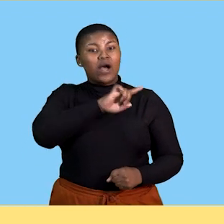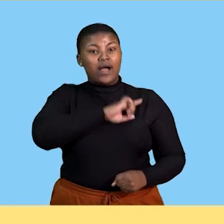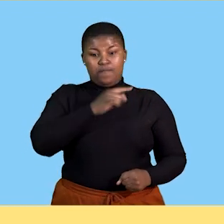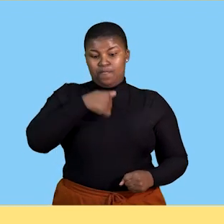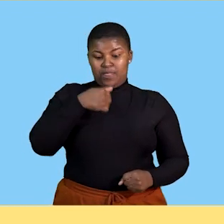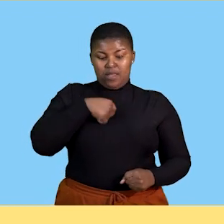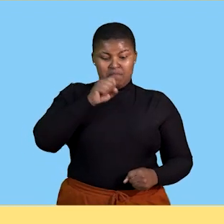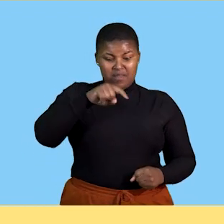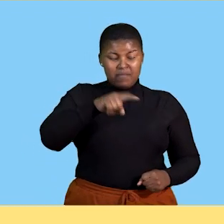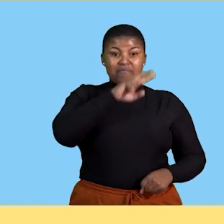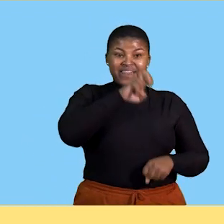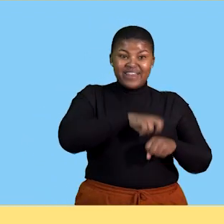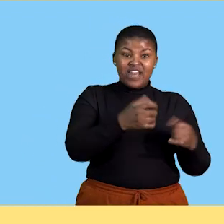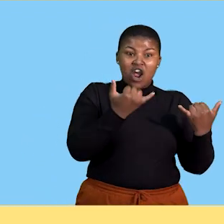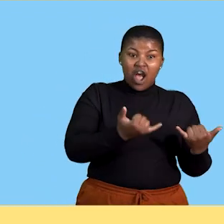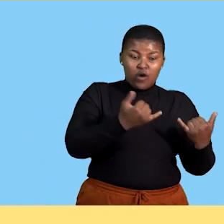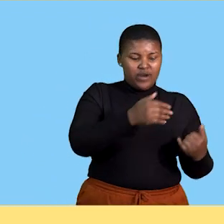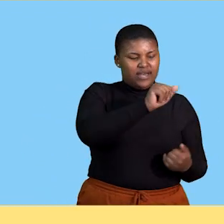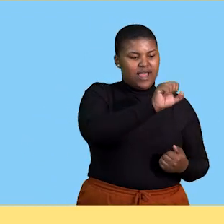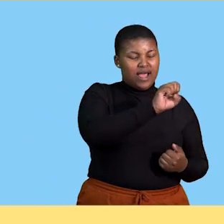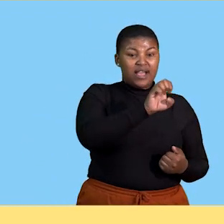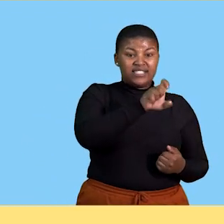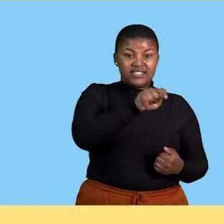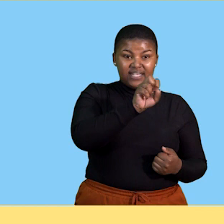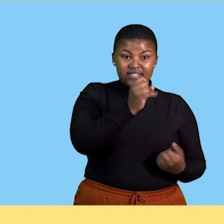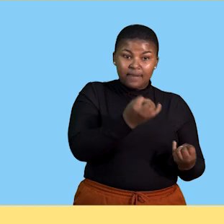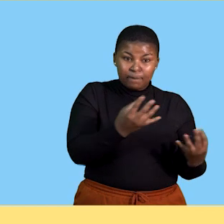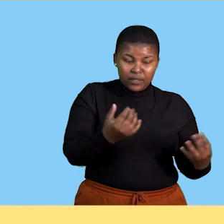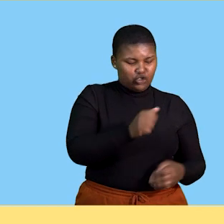assets, which I have now,